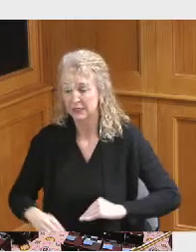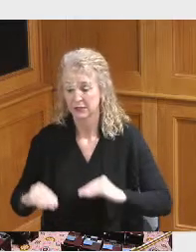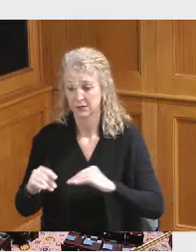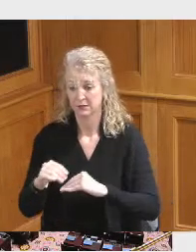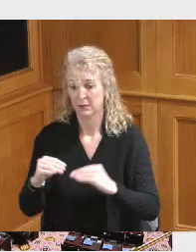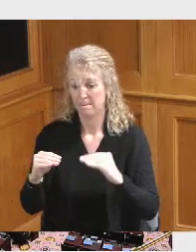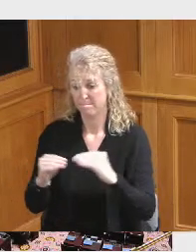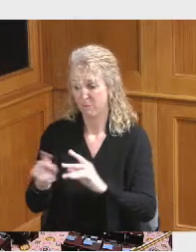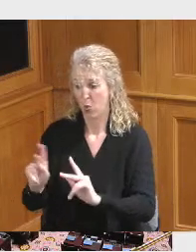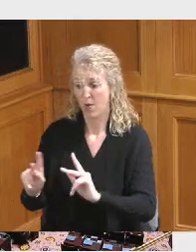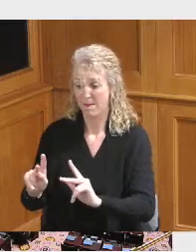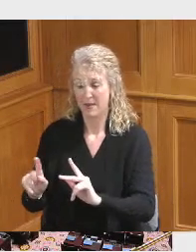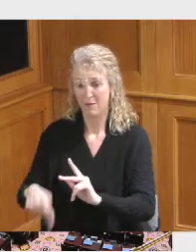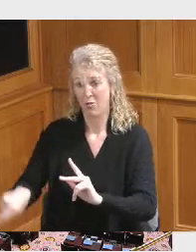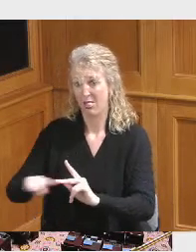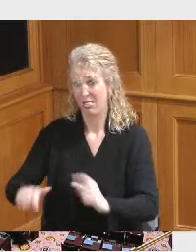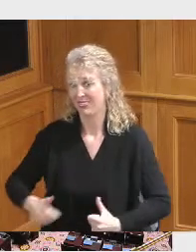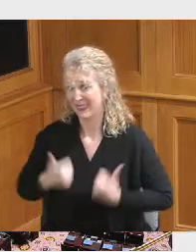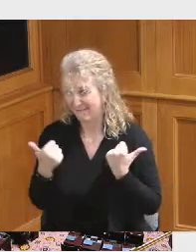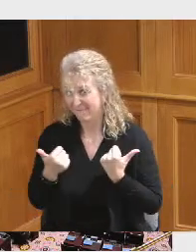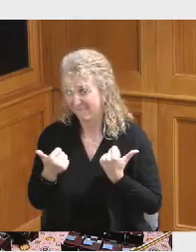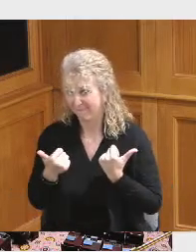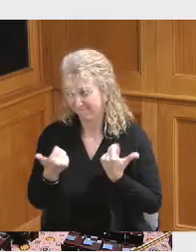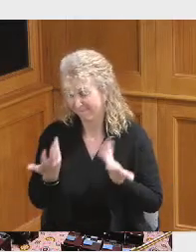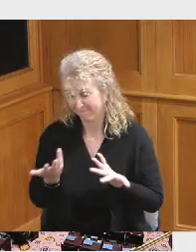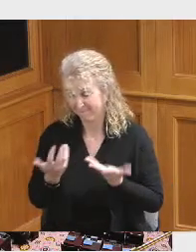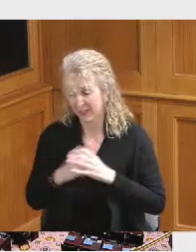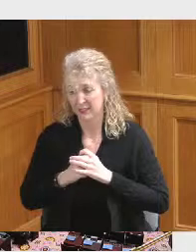more transplantation here at UC Health.